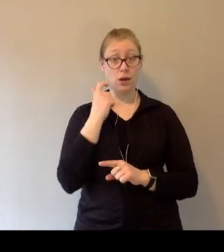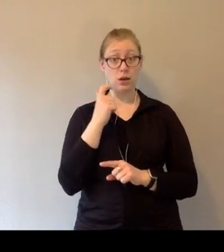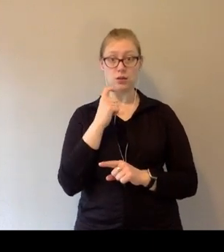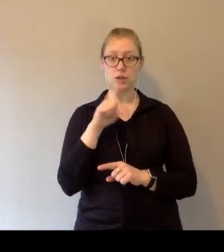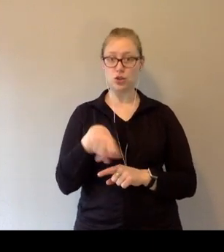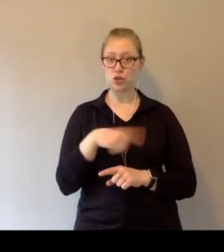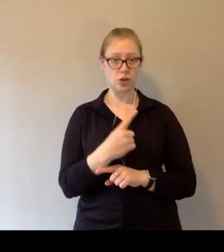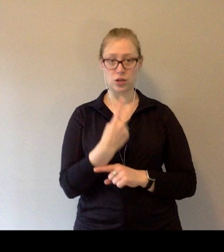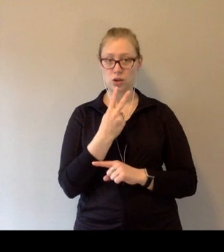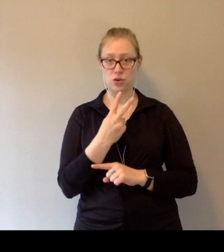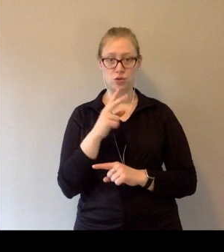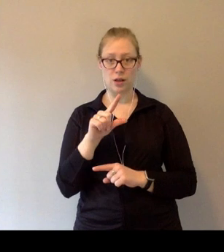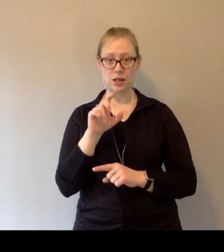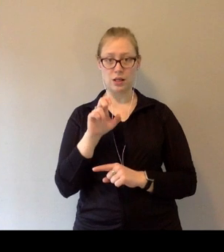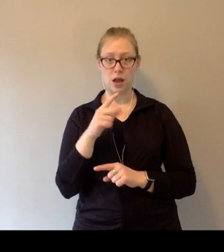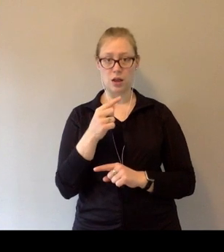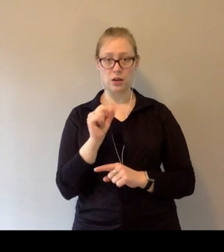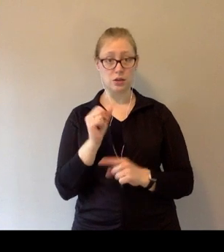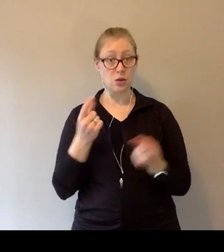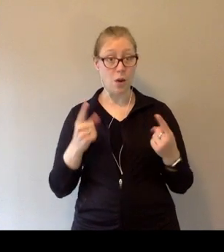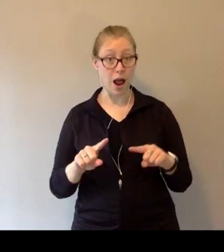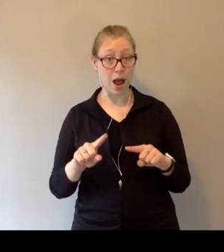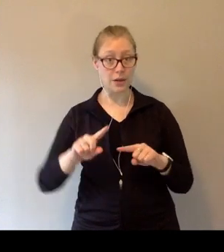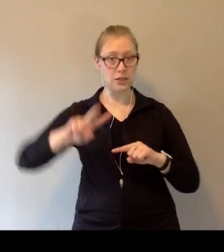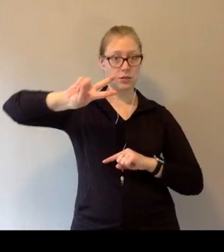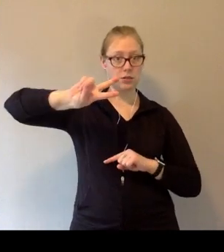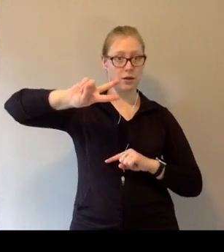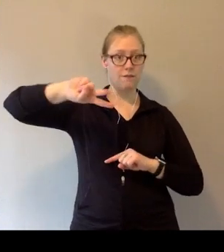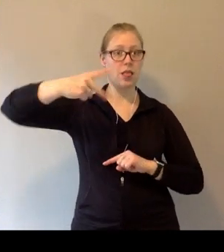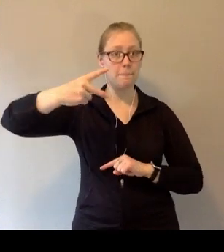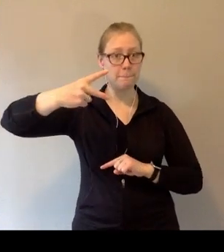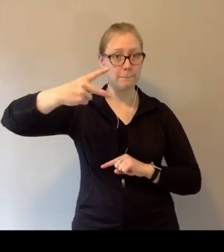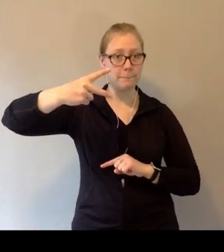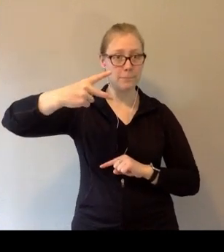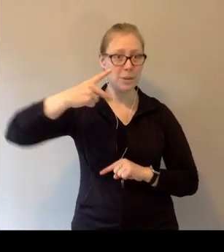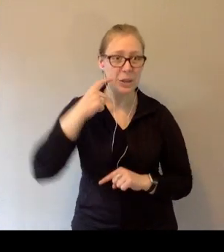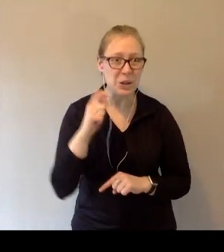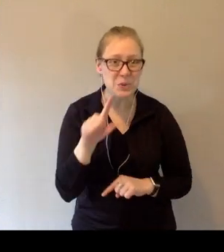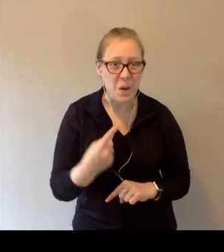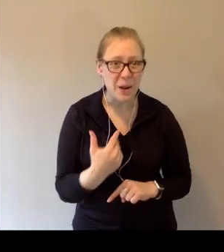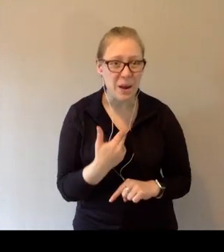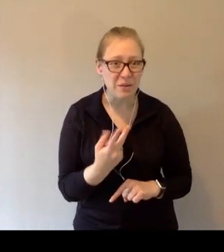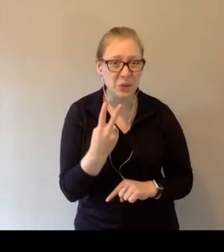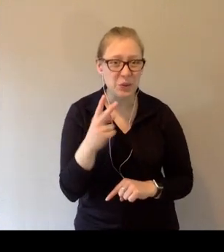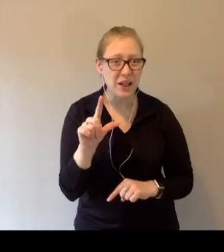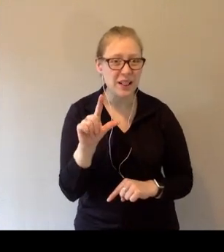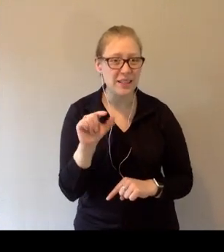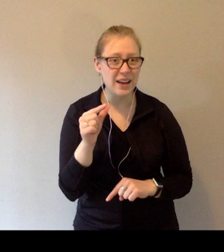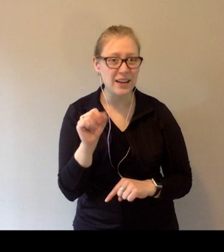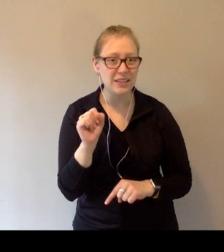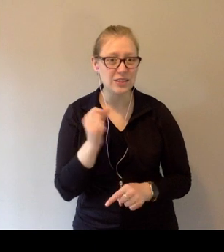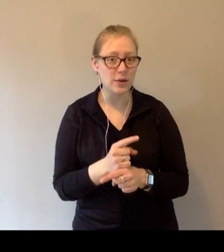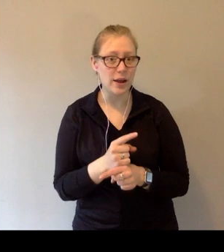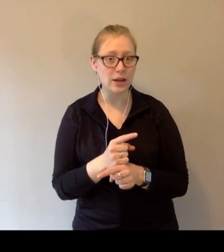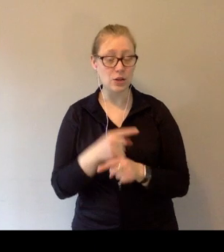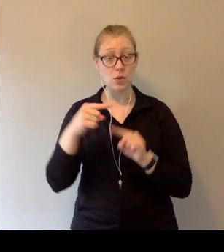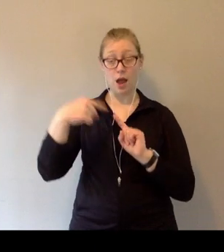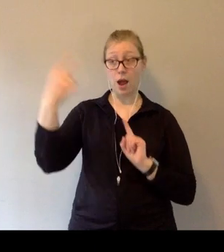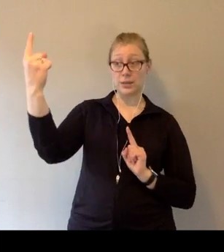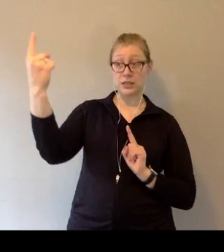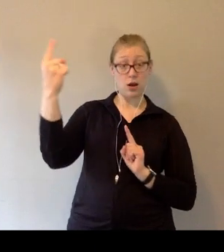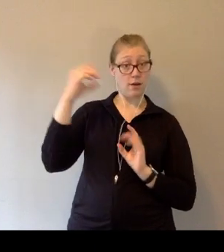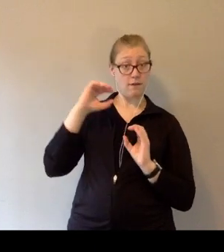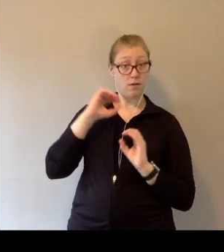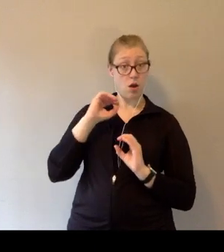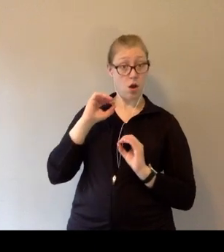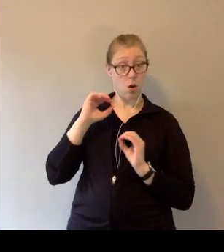two legs we had here, but they go in the opposite order. So it'll be O over M. So the opposite side of O is little o, and the adjacent